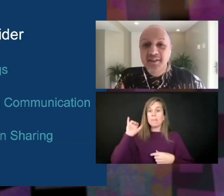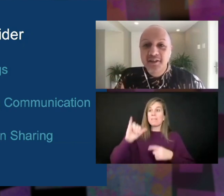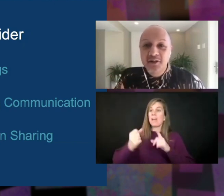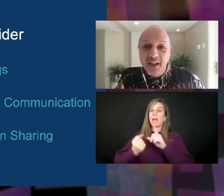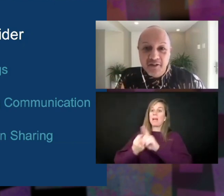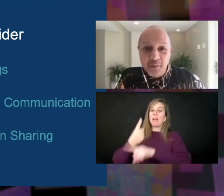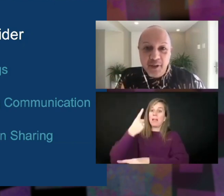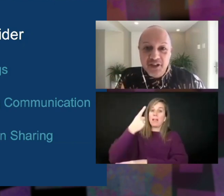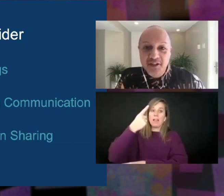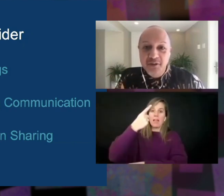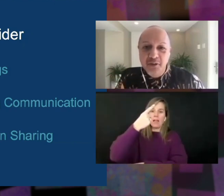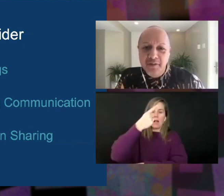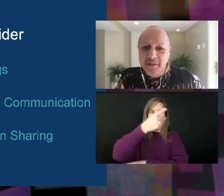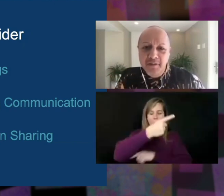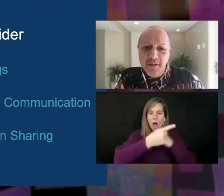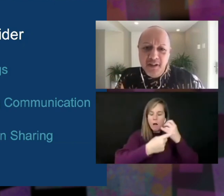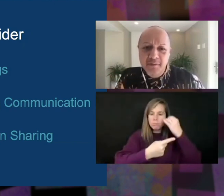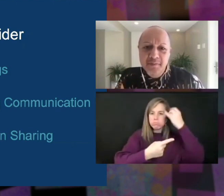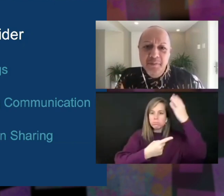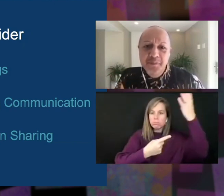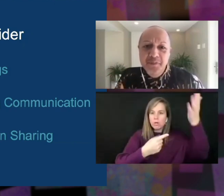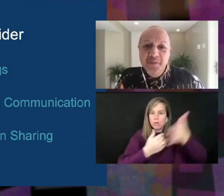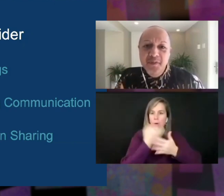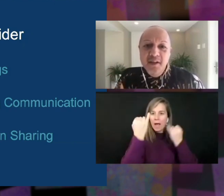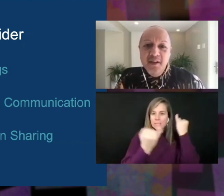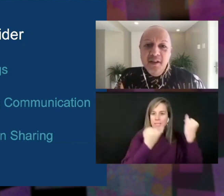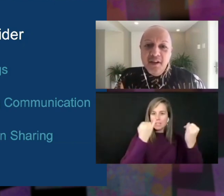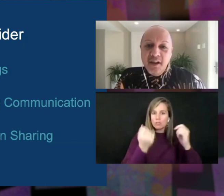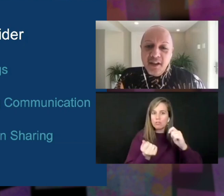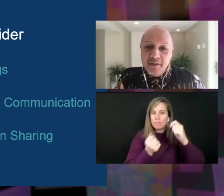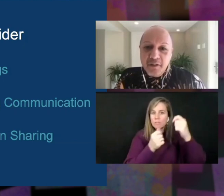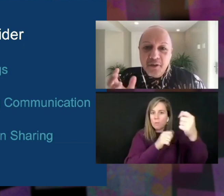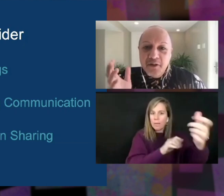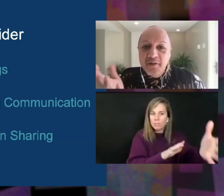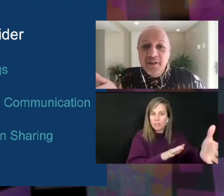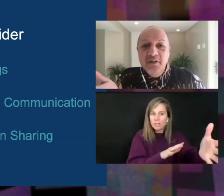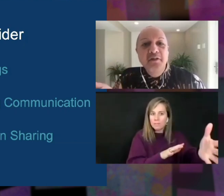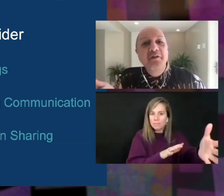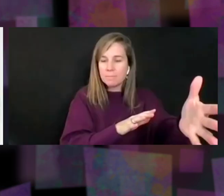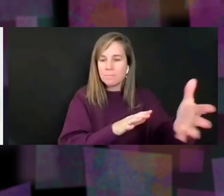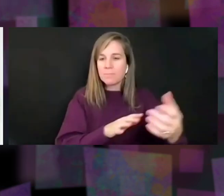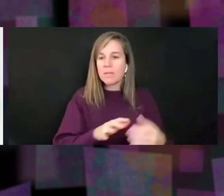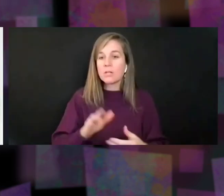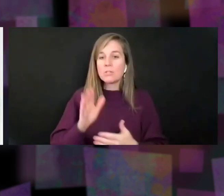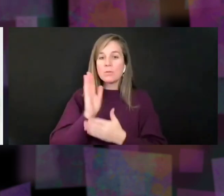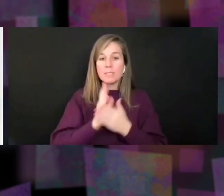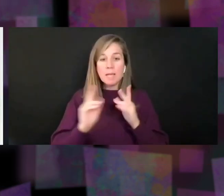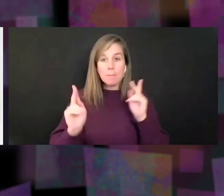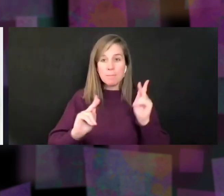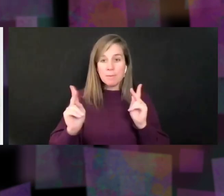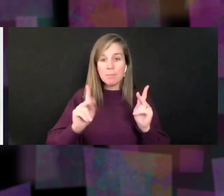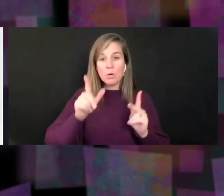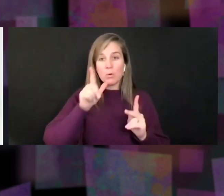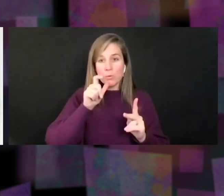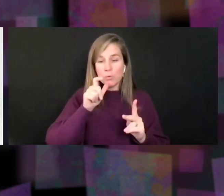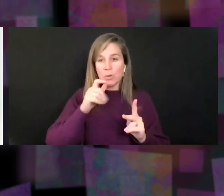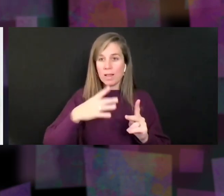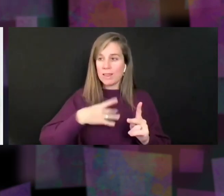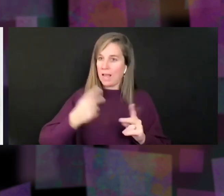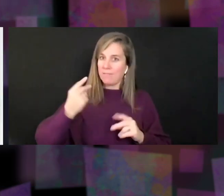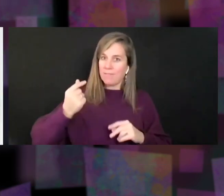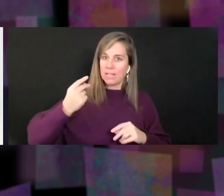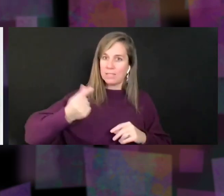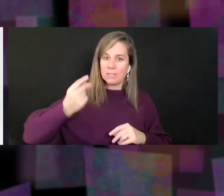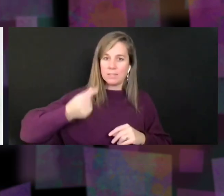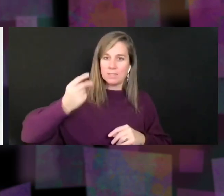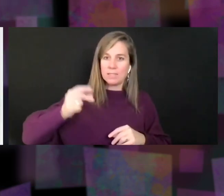ideas, transformation, or even fun. Again, for those of us who frequently operate in fast-paced capitalist